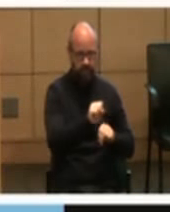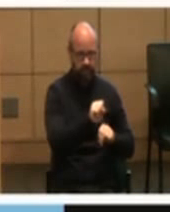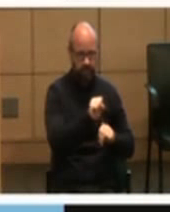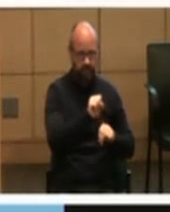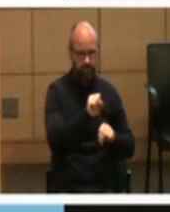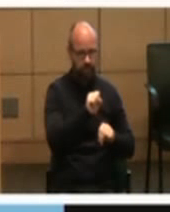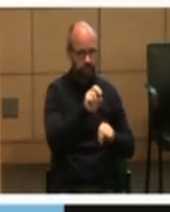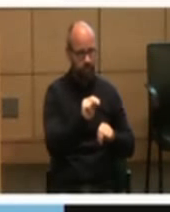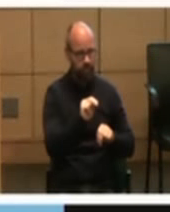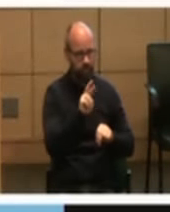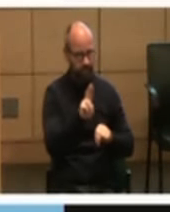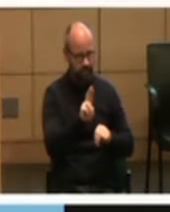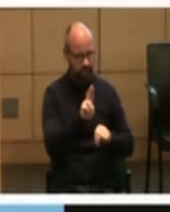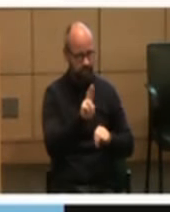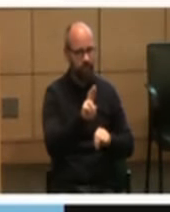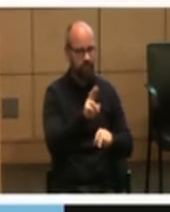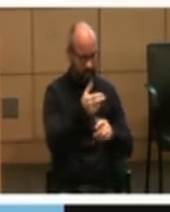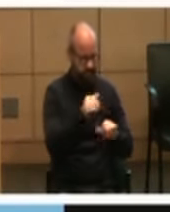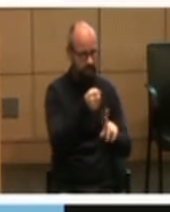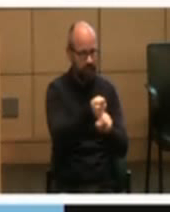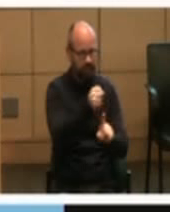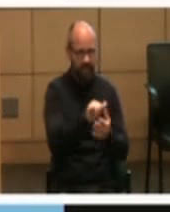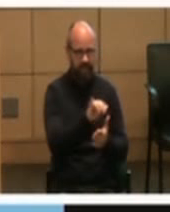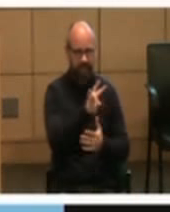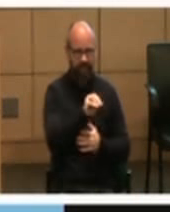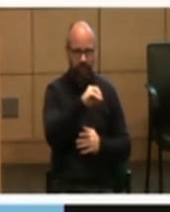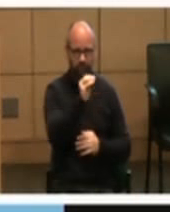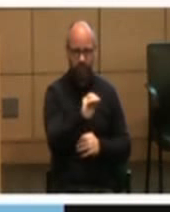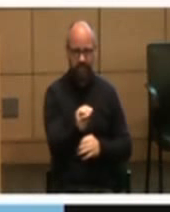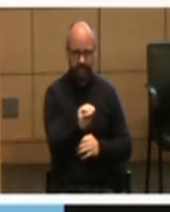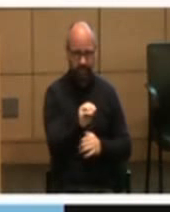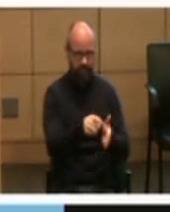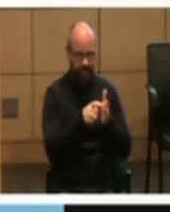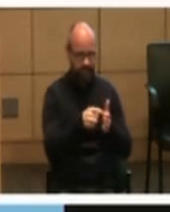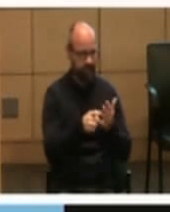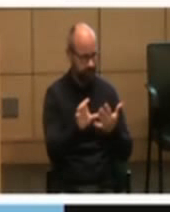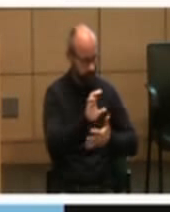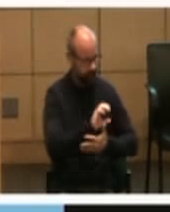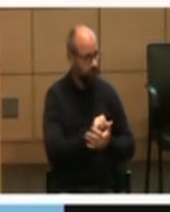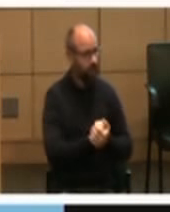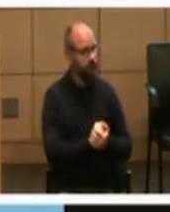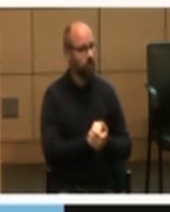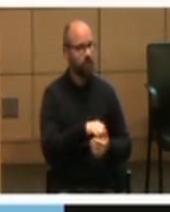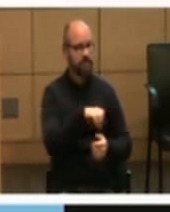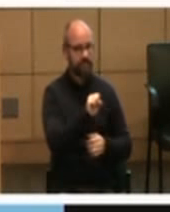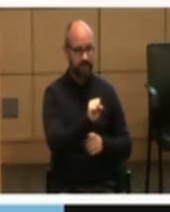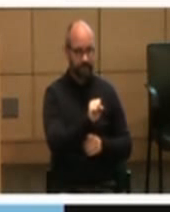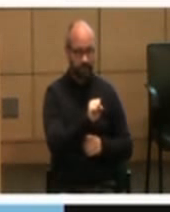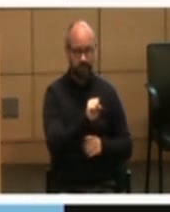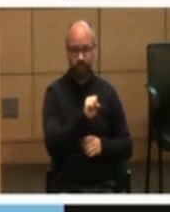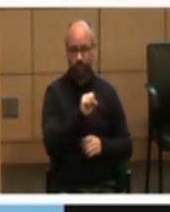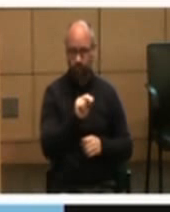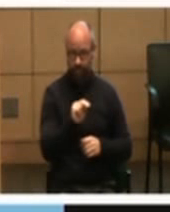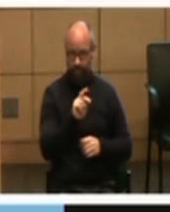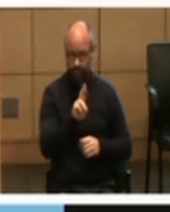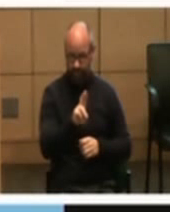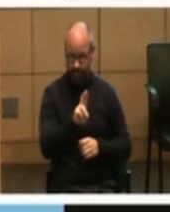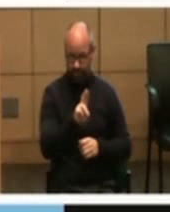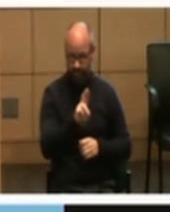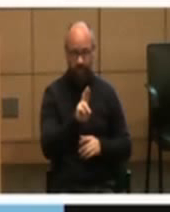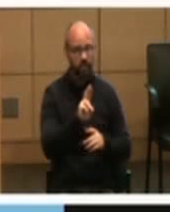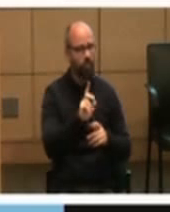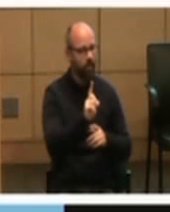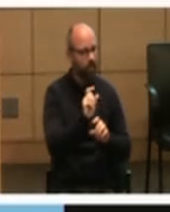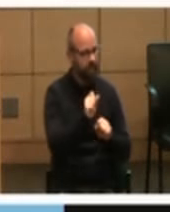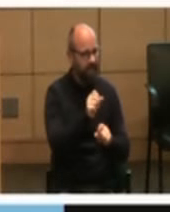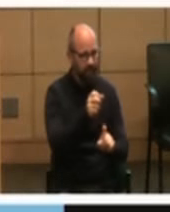correct criterion performance. And we're looking at the signal-to-noise ratio at which the child can achieve that